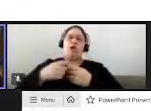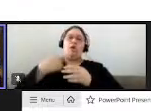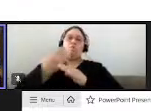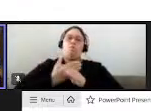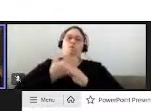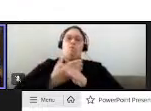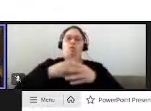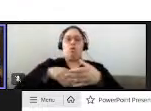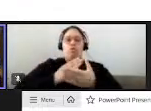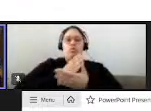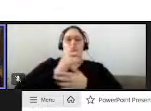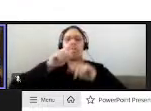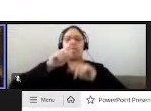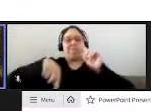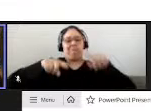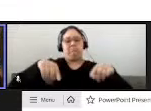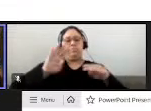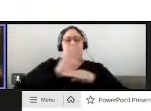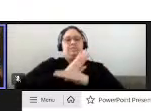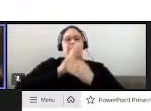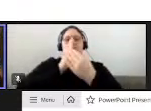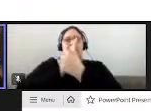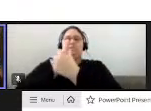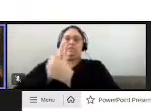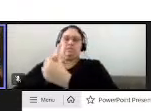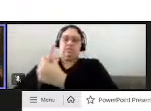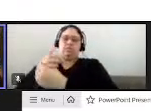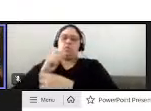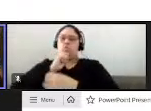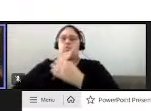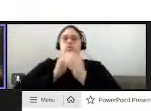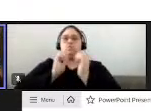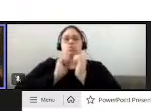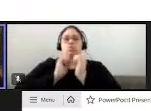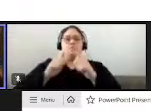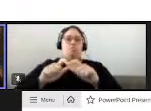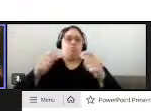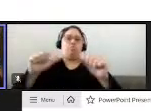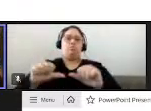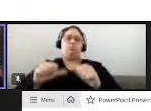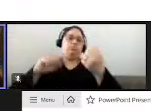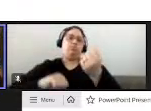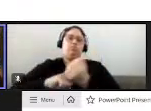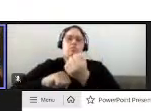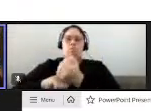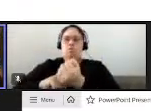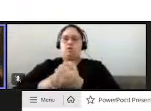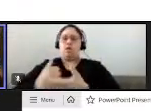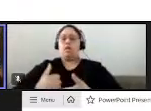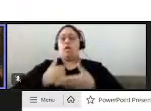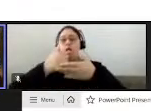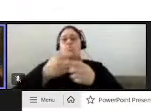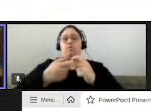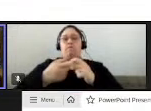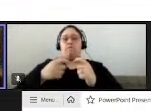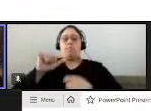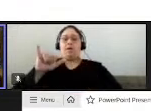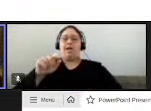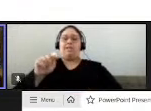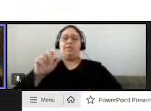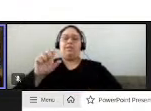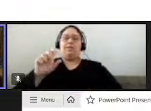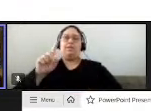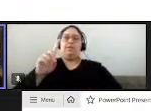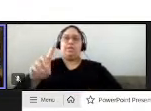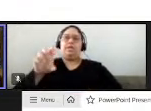several business cases and use cases with great support and help from the ITDS